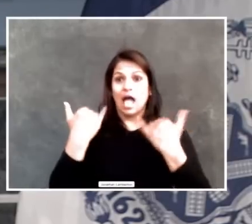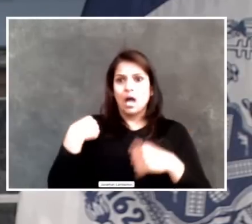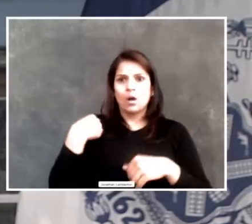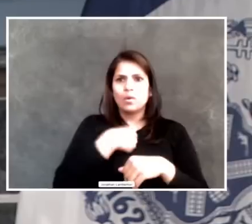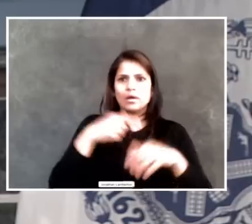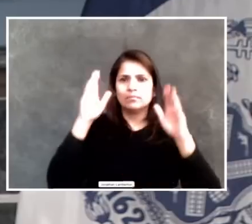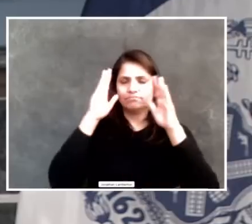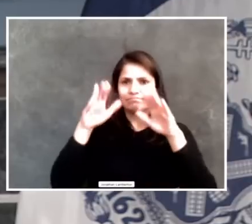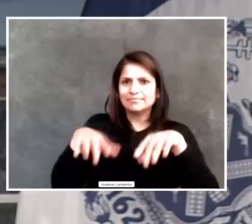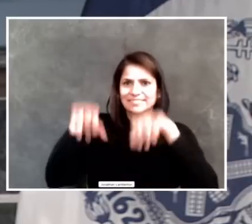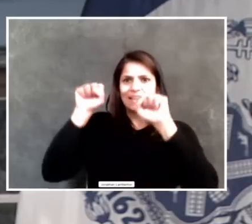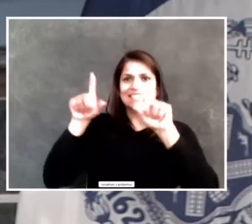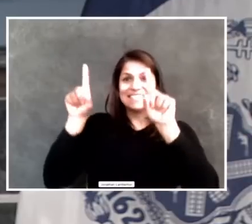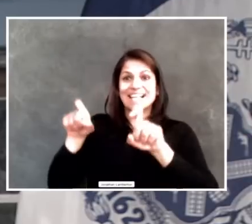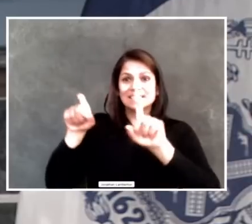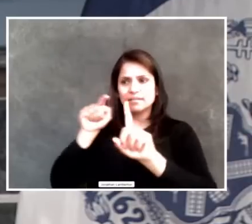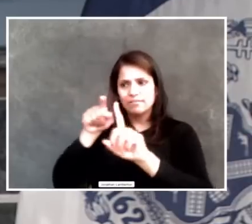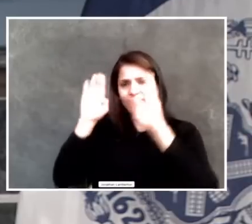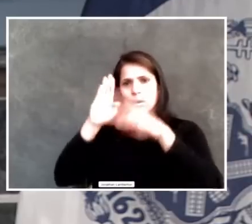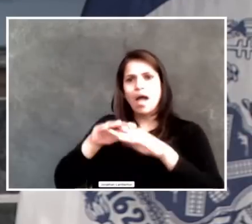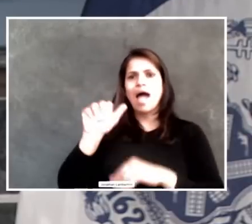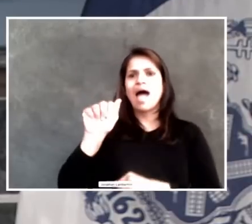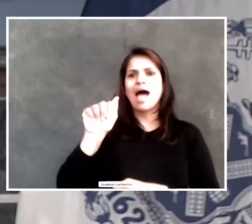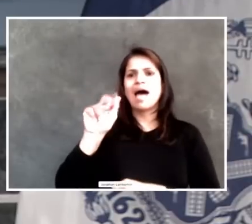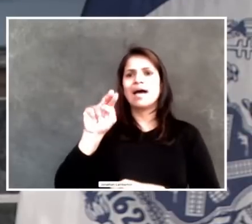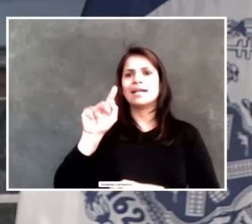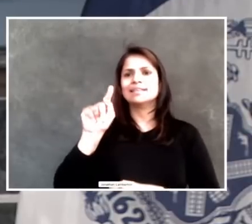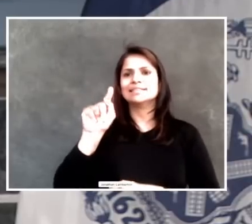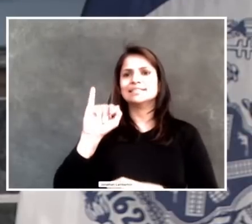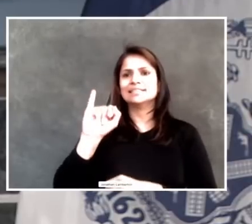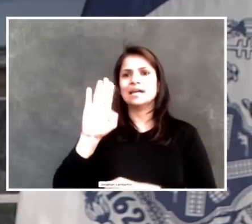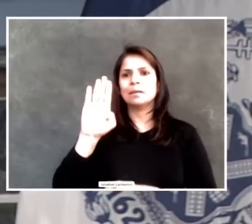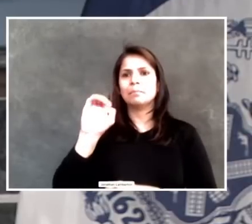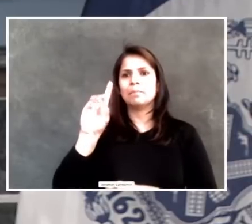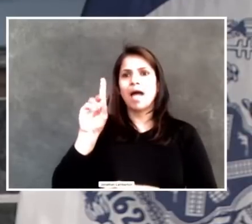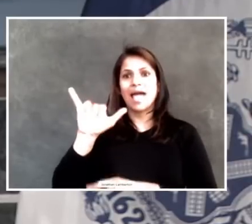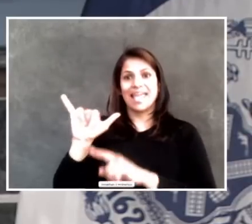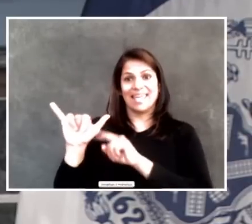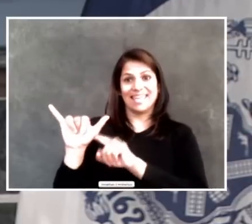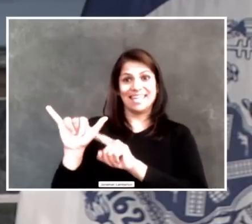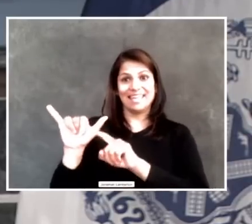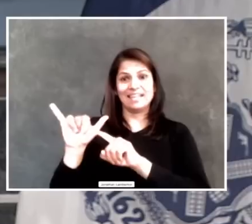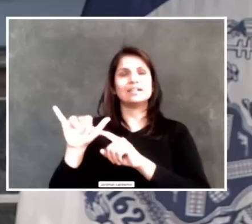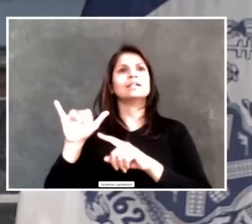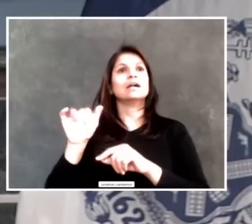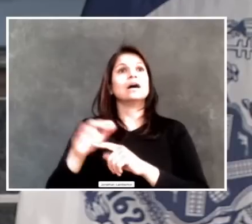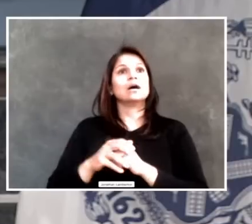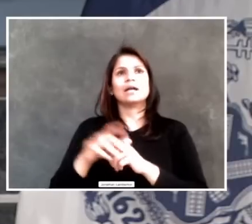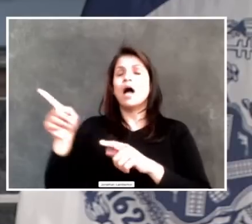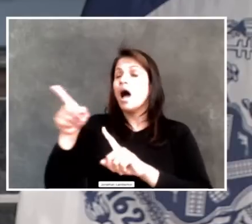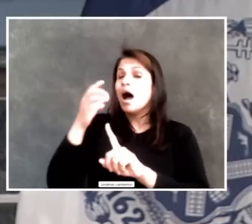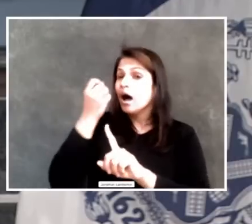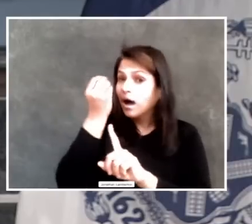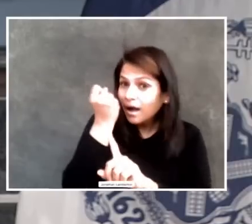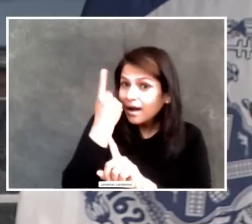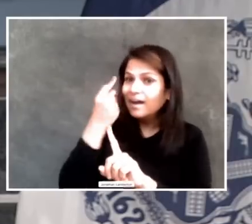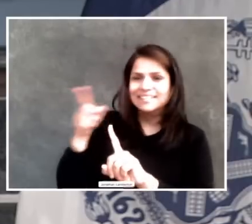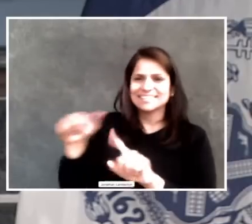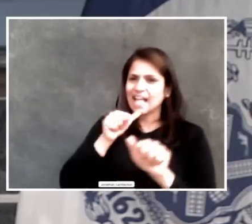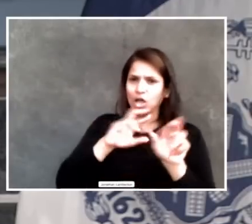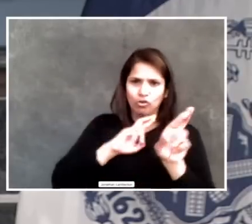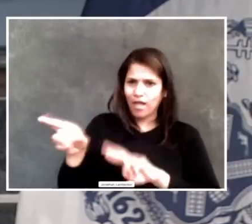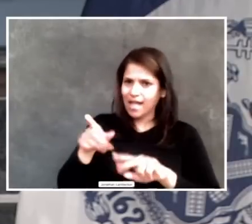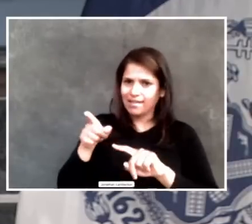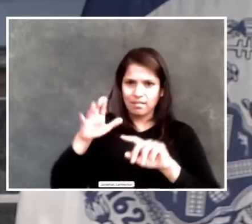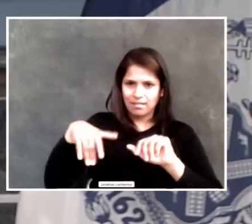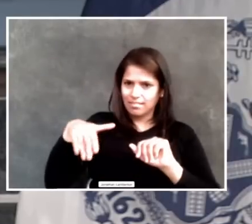I think the challenge is that testing helps as part of an overall strategy, but it doesn't